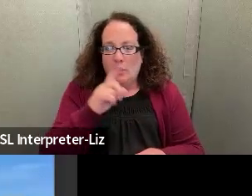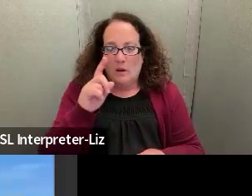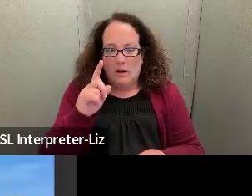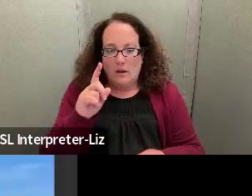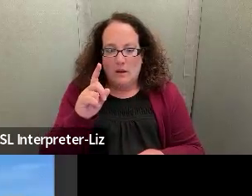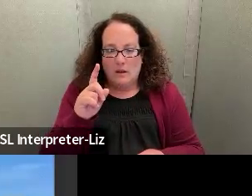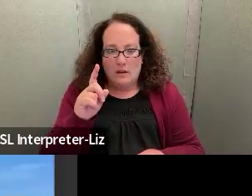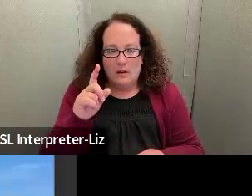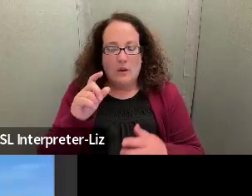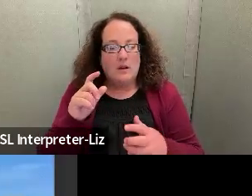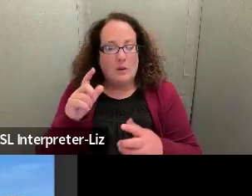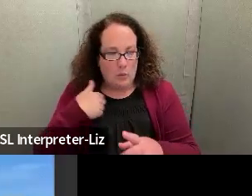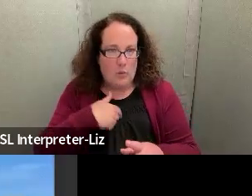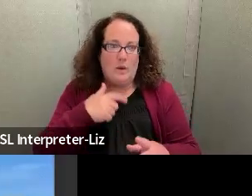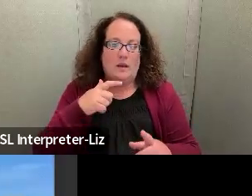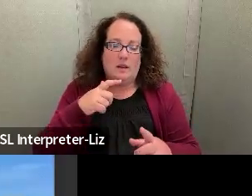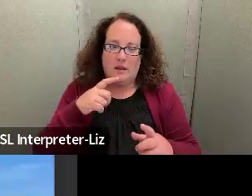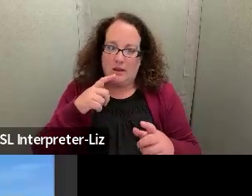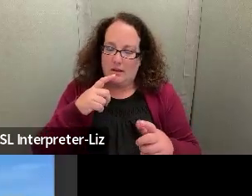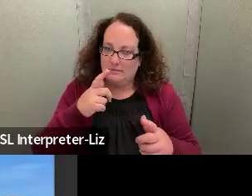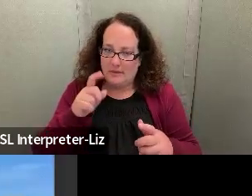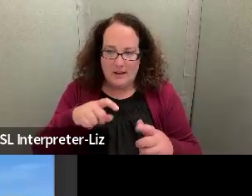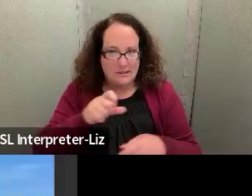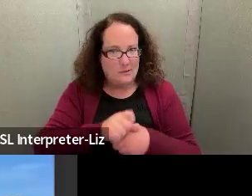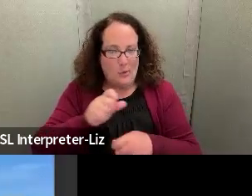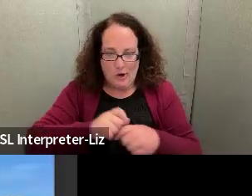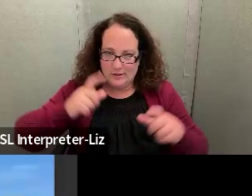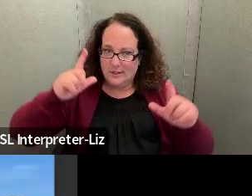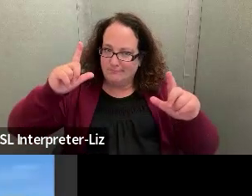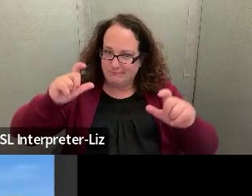the periodic table. out of our way to get this picture with the yaks.